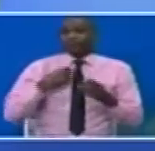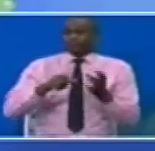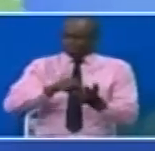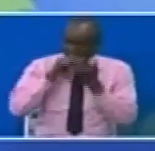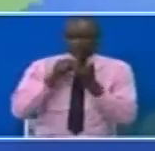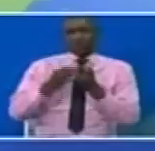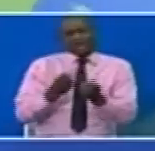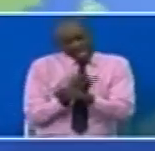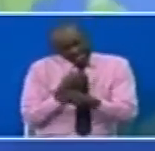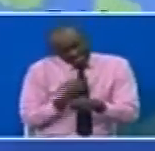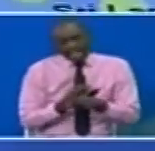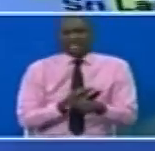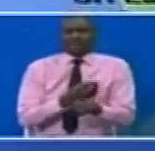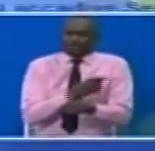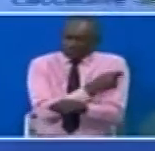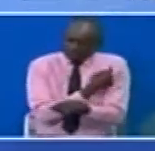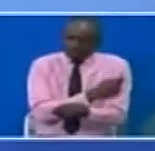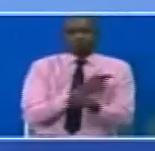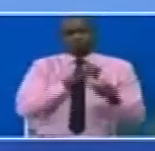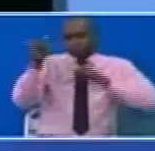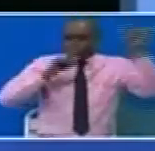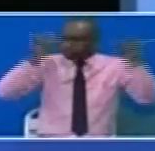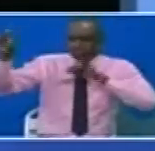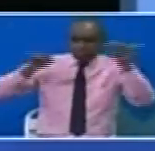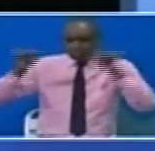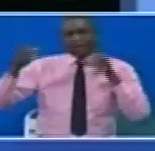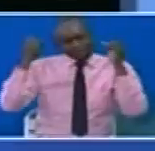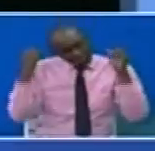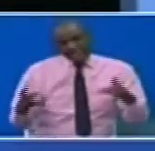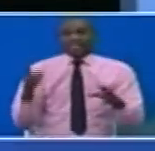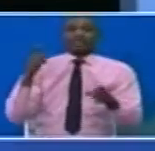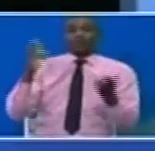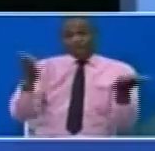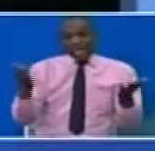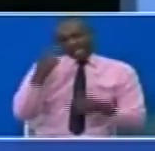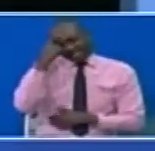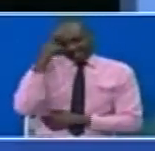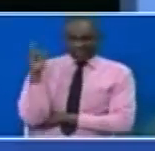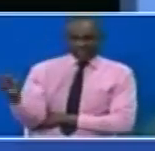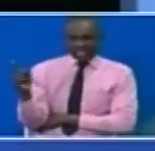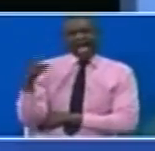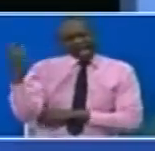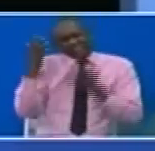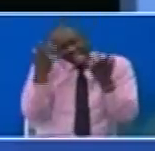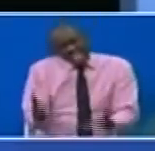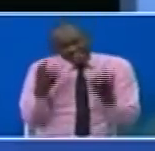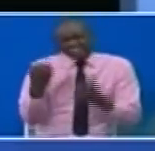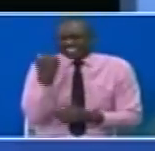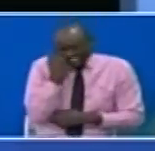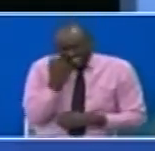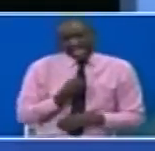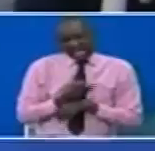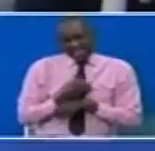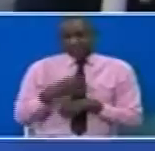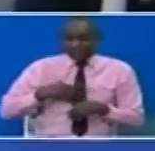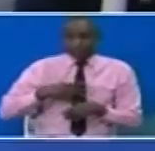specialized cancer treatment abroad, most of them ending up in India. Some critically ill cancer patients in Kenya